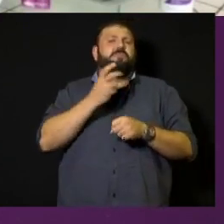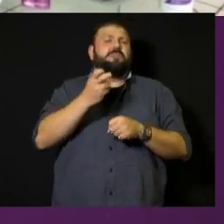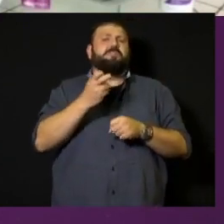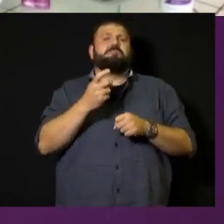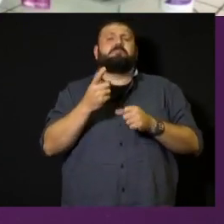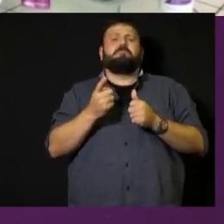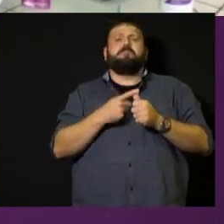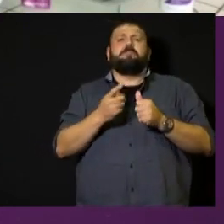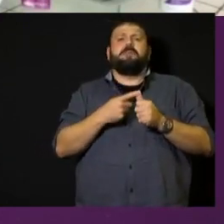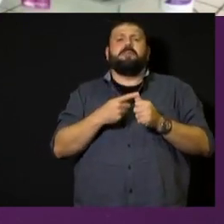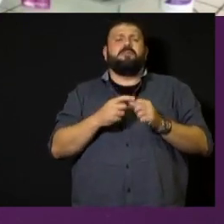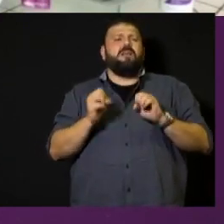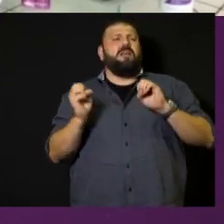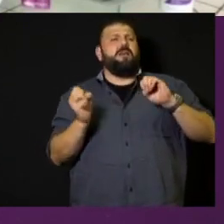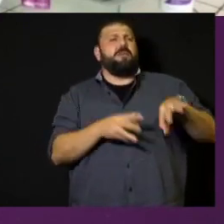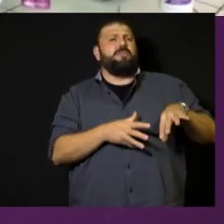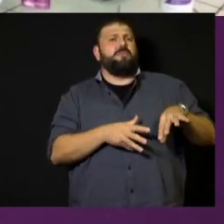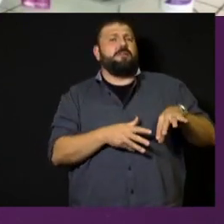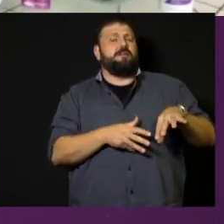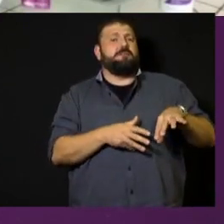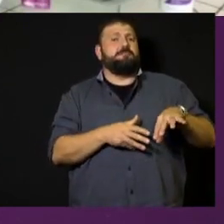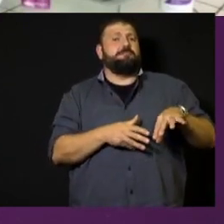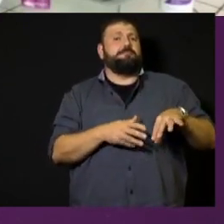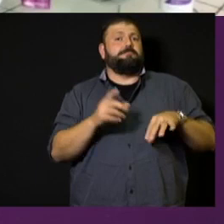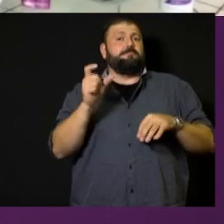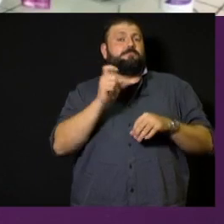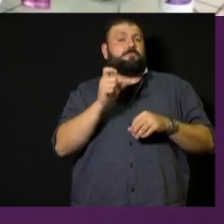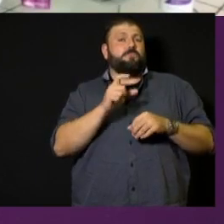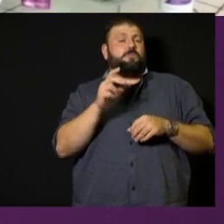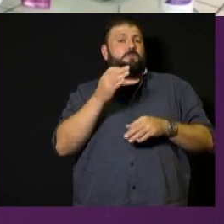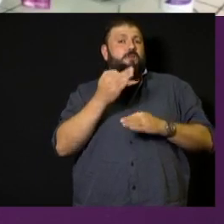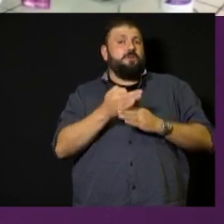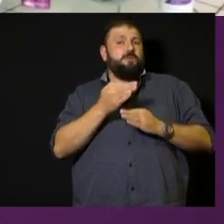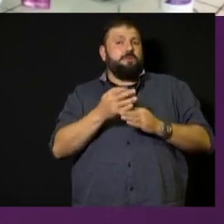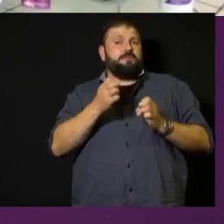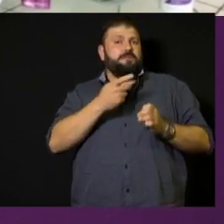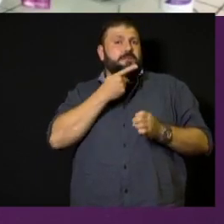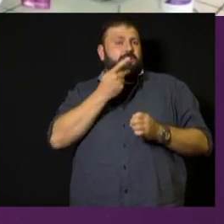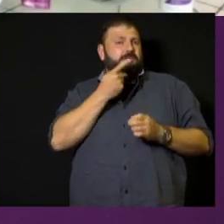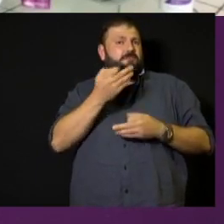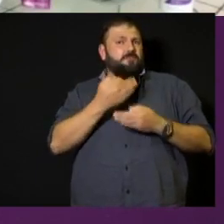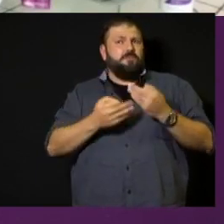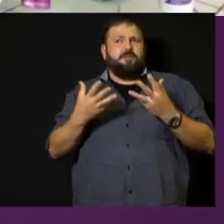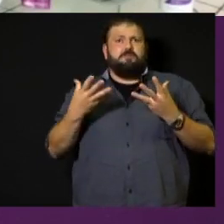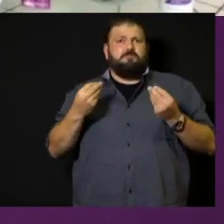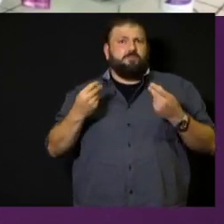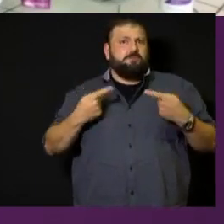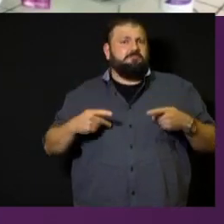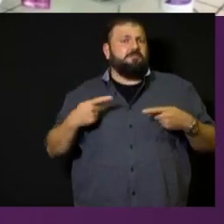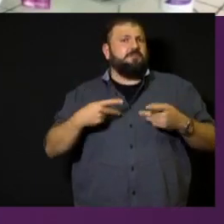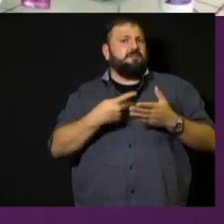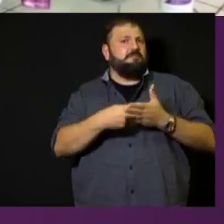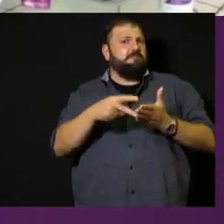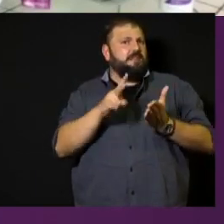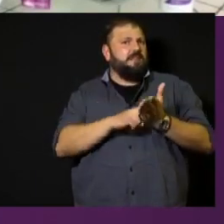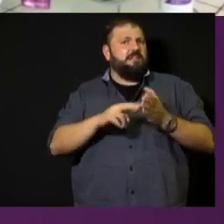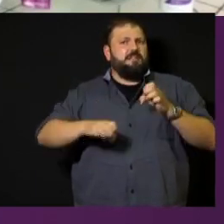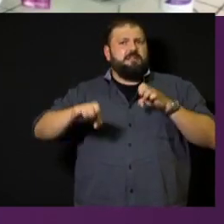to abandon the situation. So right now we are talking about a lot